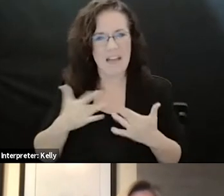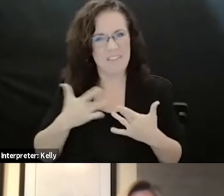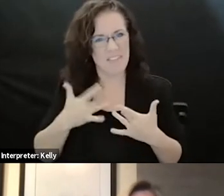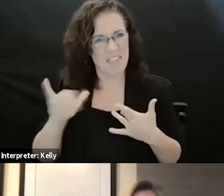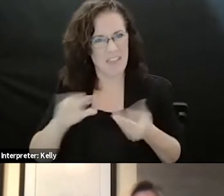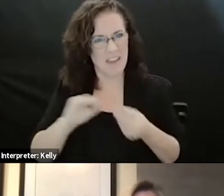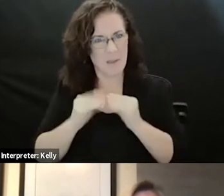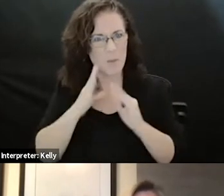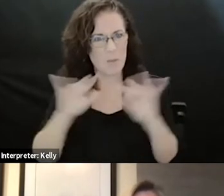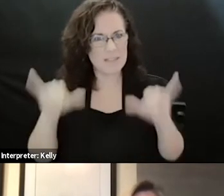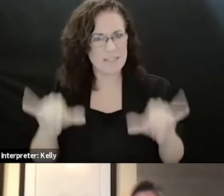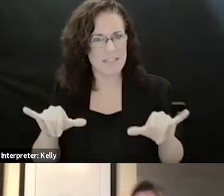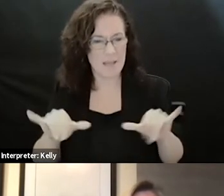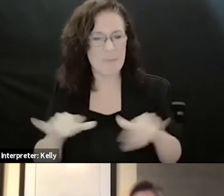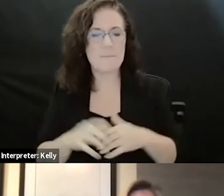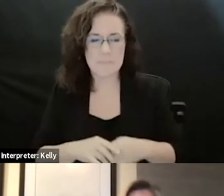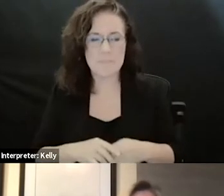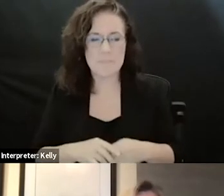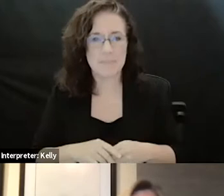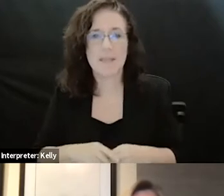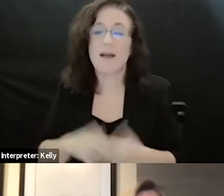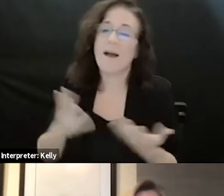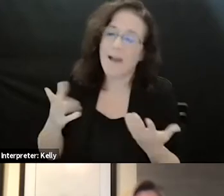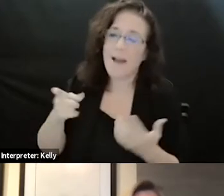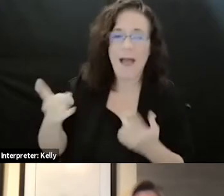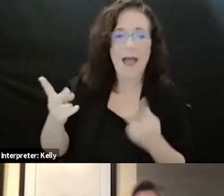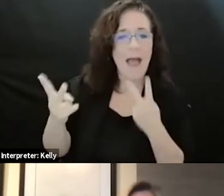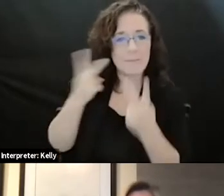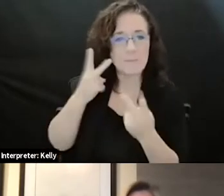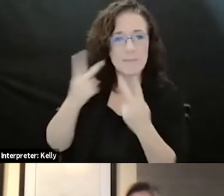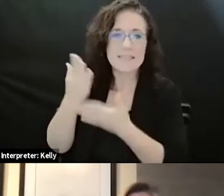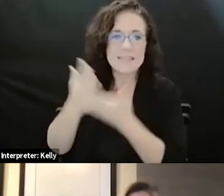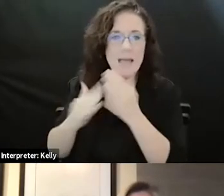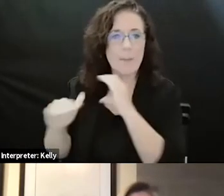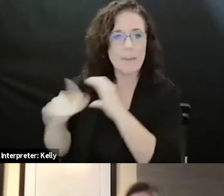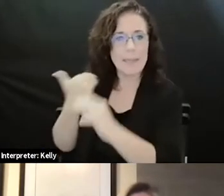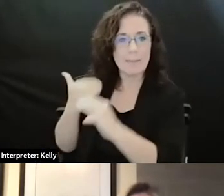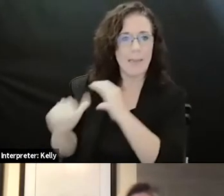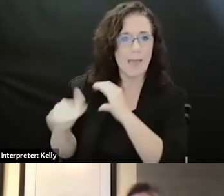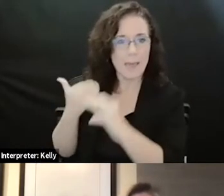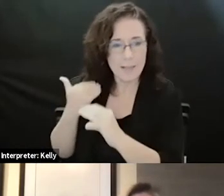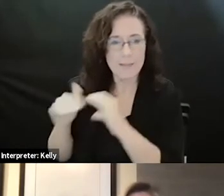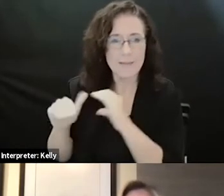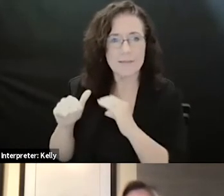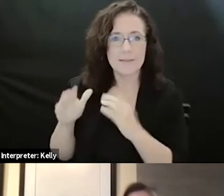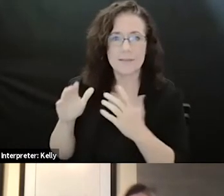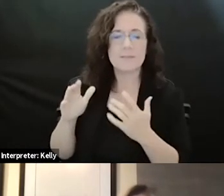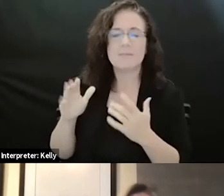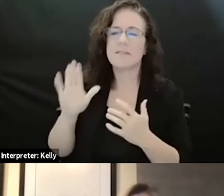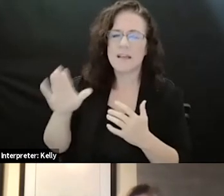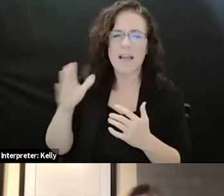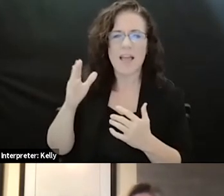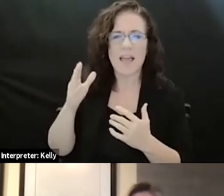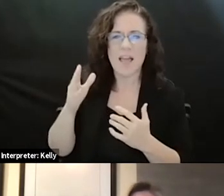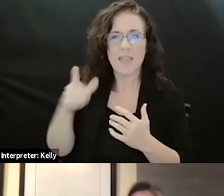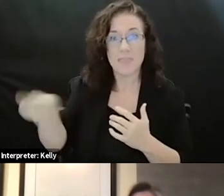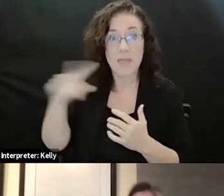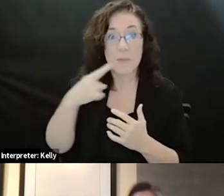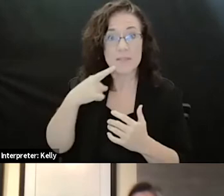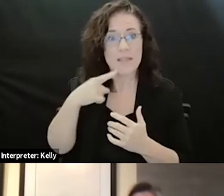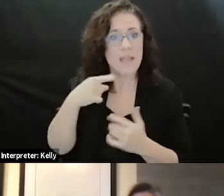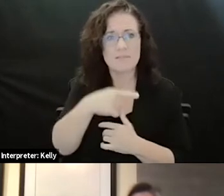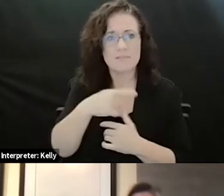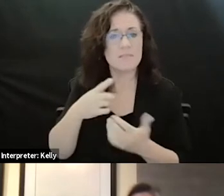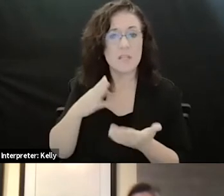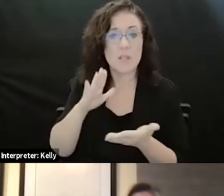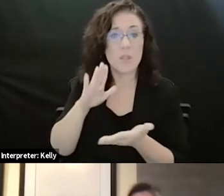some of the emails in the last couple days have been you know you guys need to open schools we cannot open our schools i should they are open we cannot